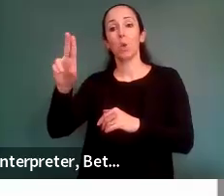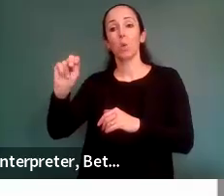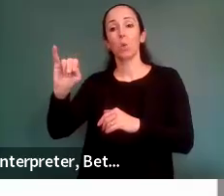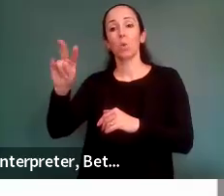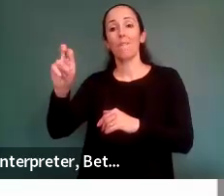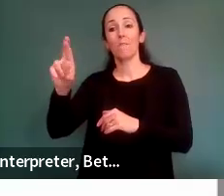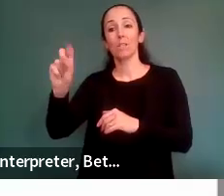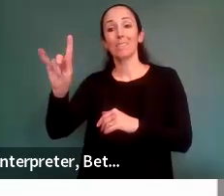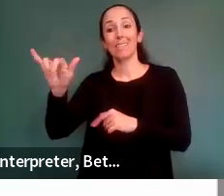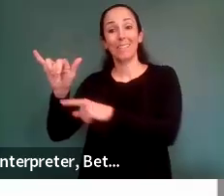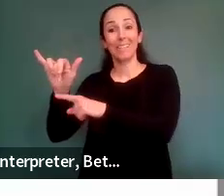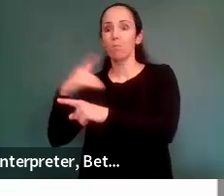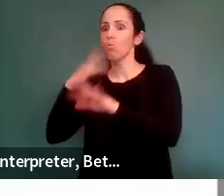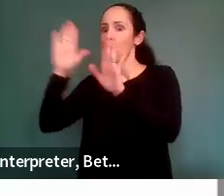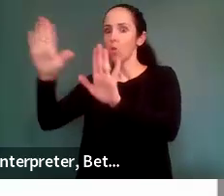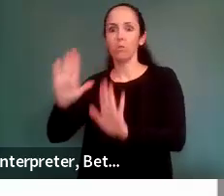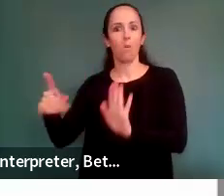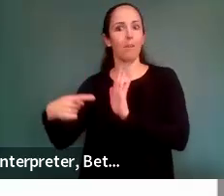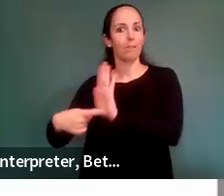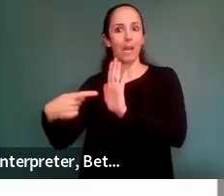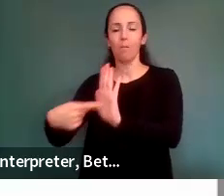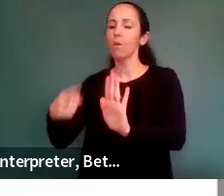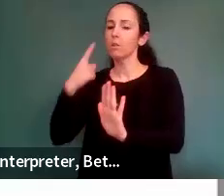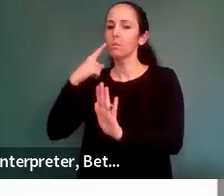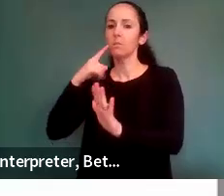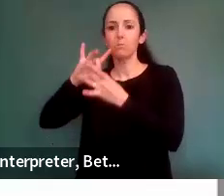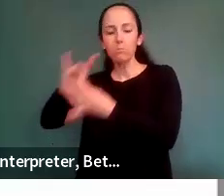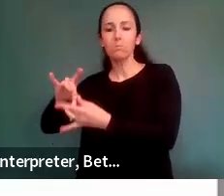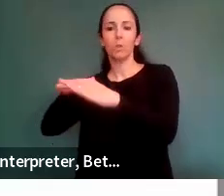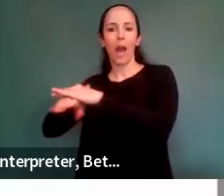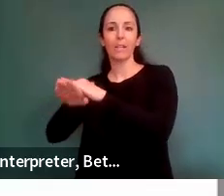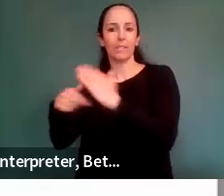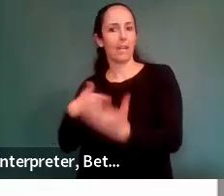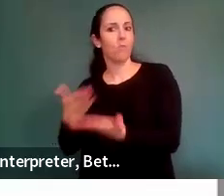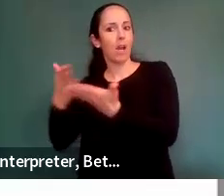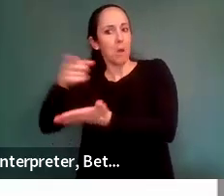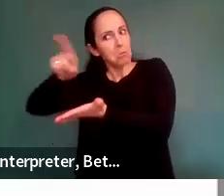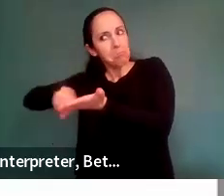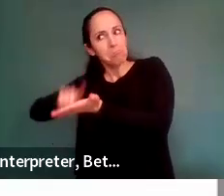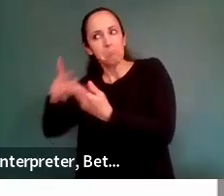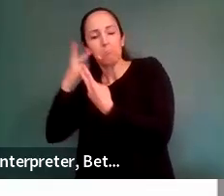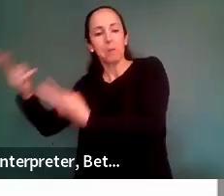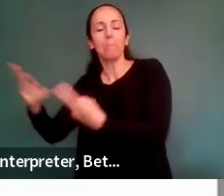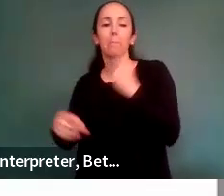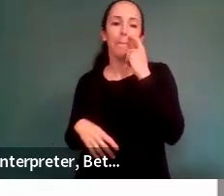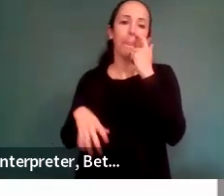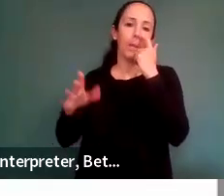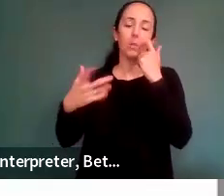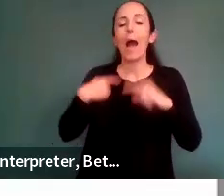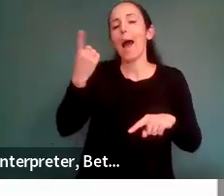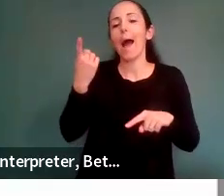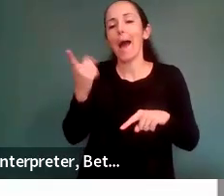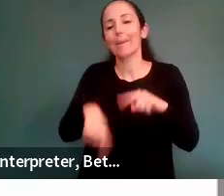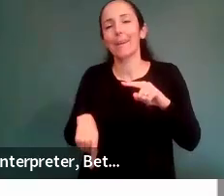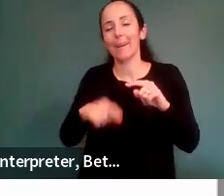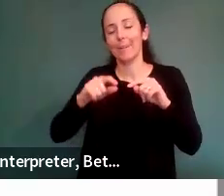great examples and demonstration tools for accessibility. So I won't be covering every single aspect of